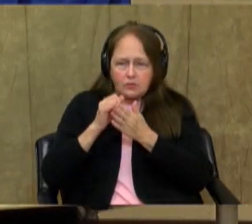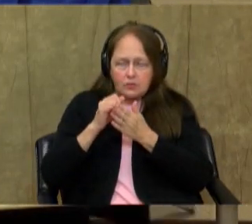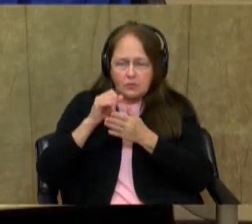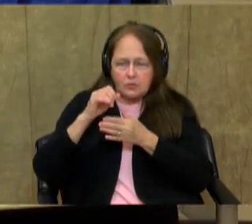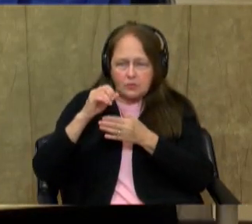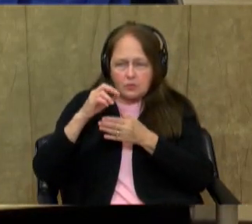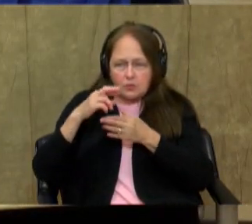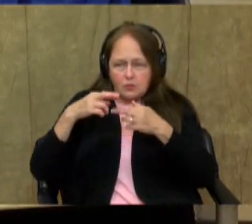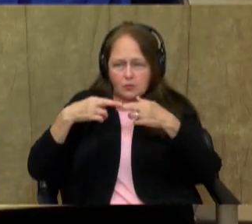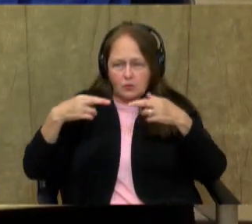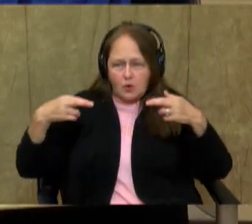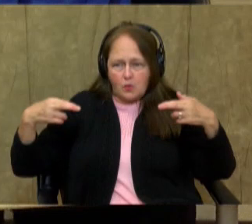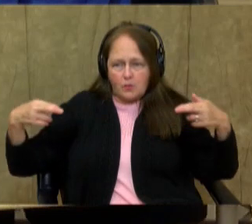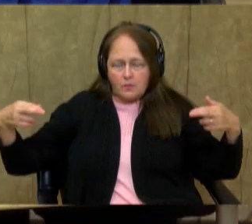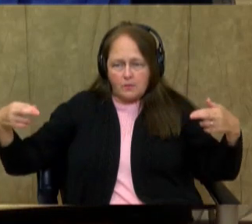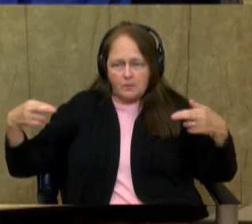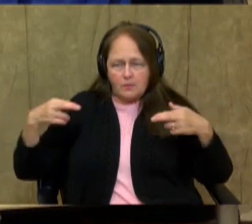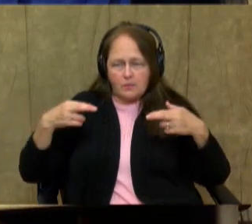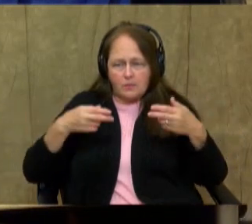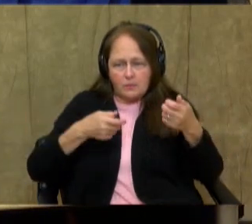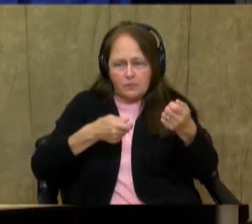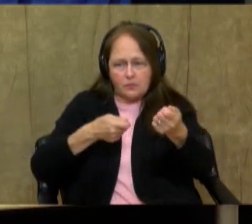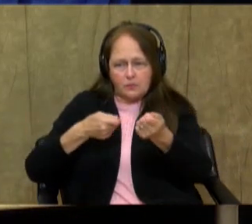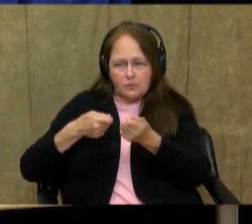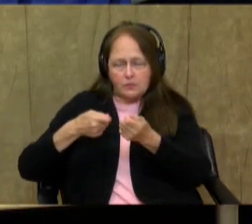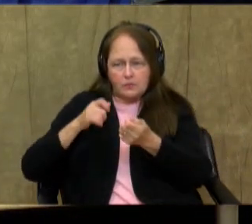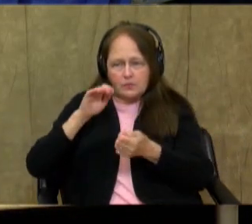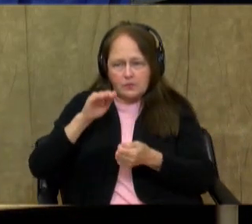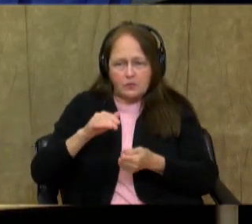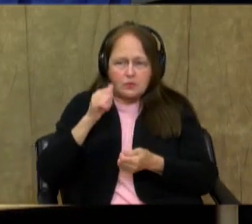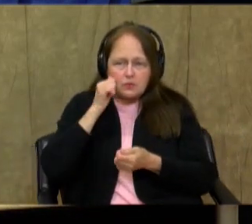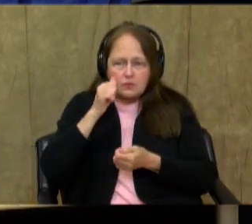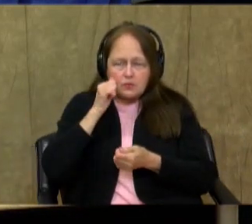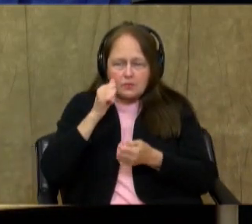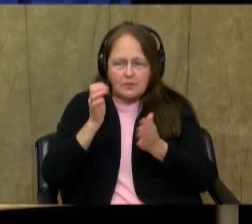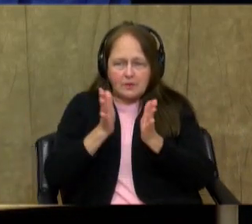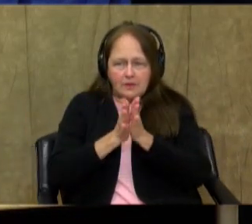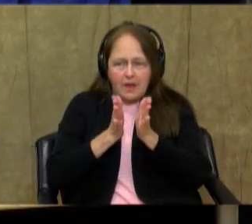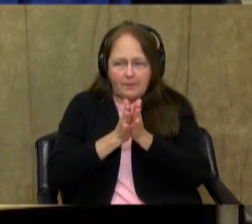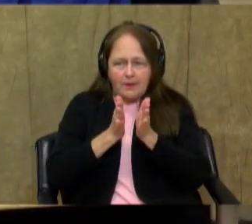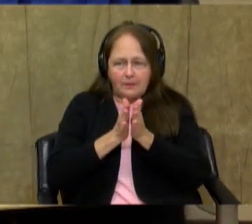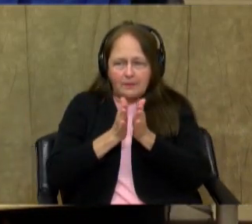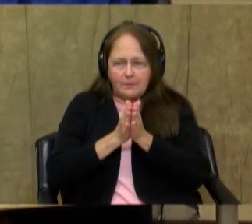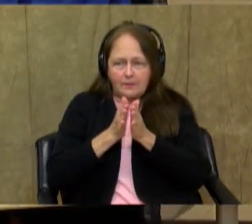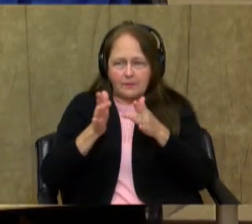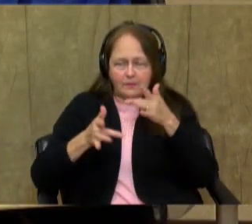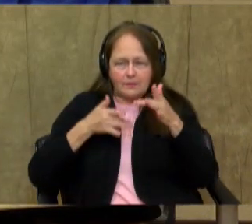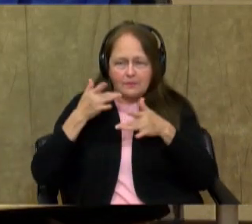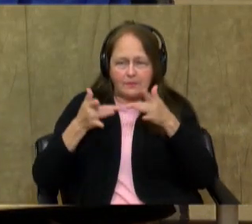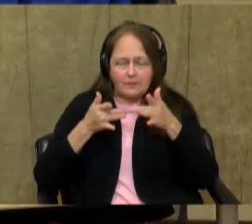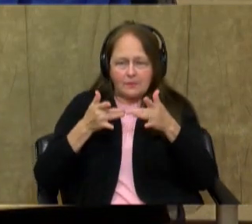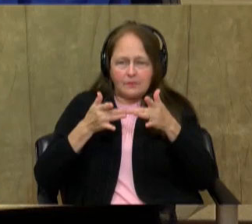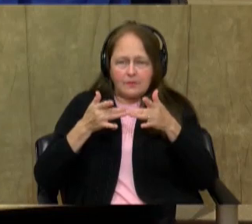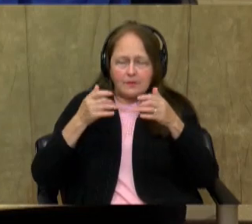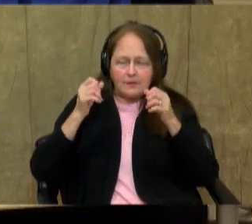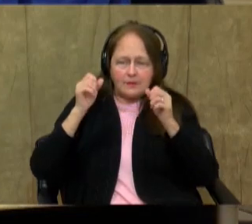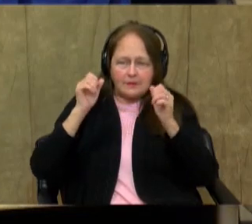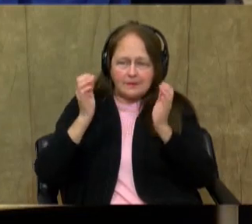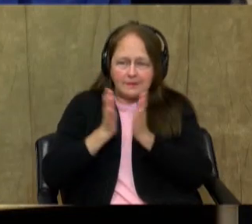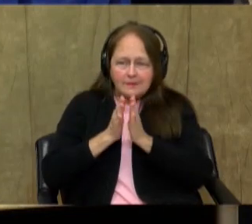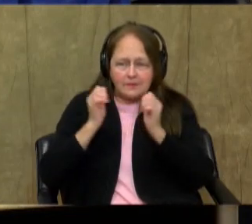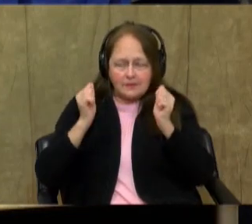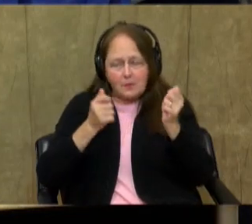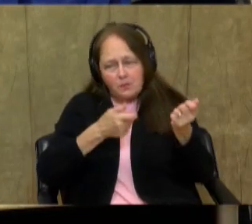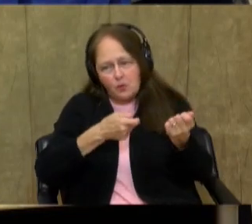there. Last but not least, that little girl, she's clapping. She's trying to encourage them, like, yay, do